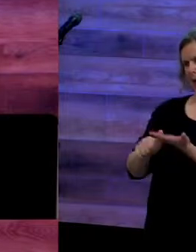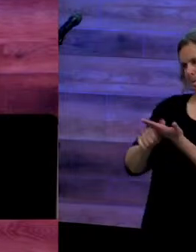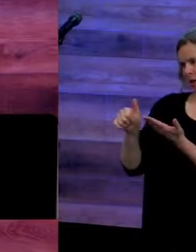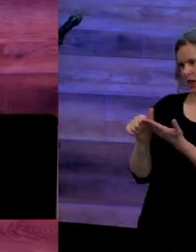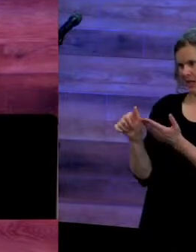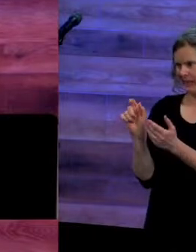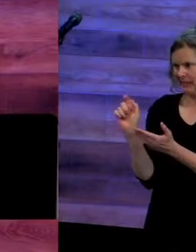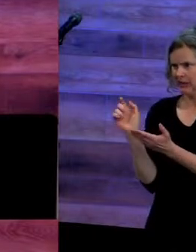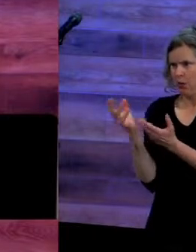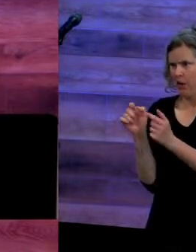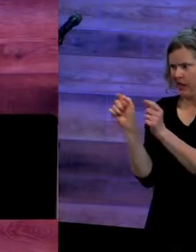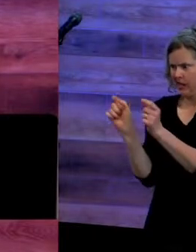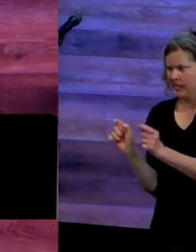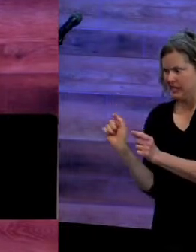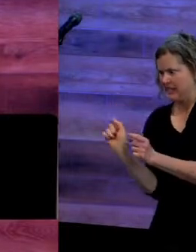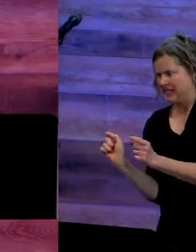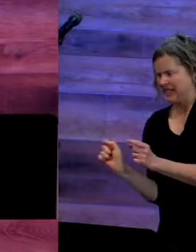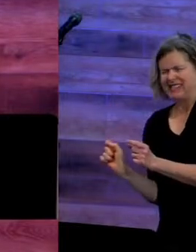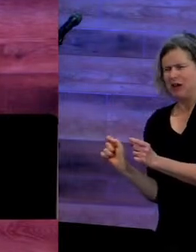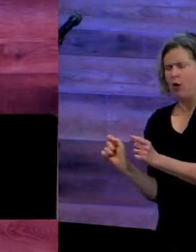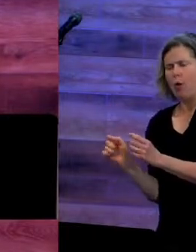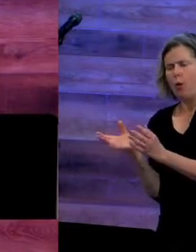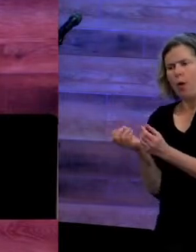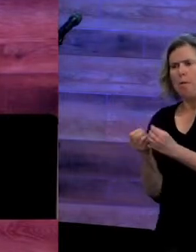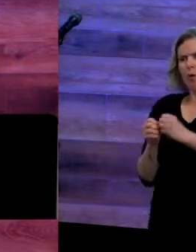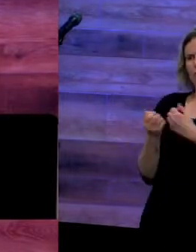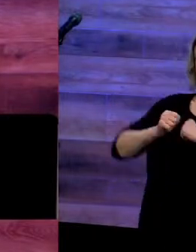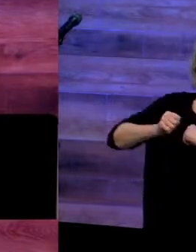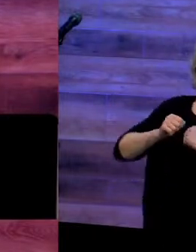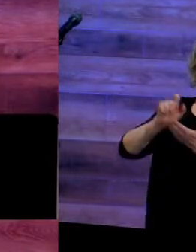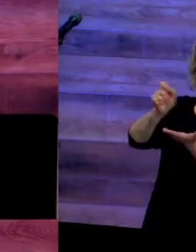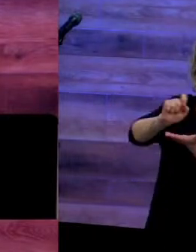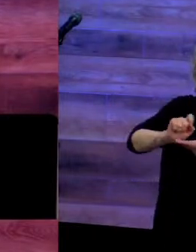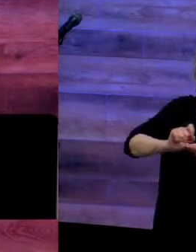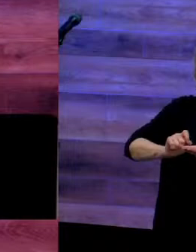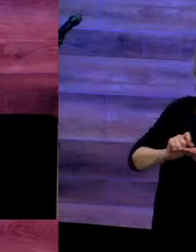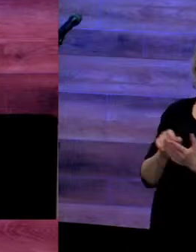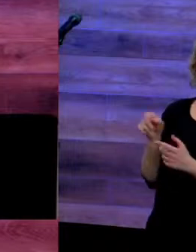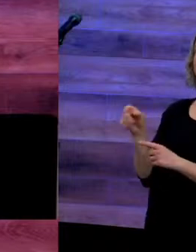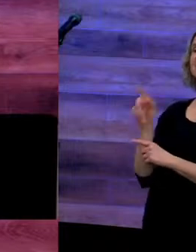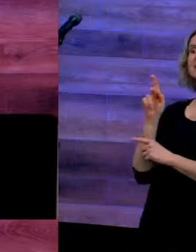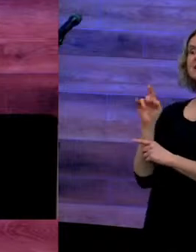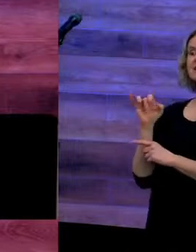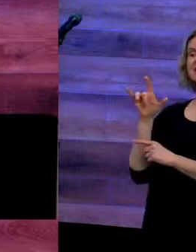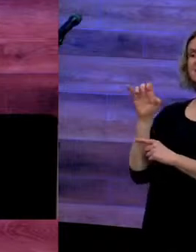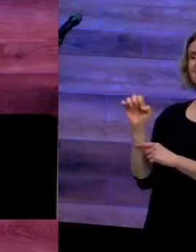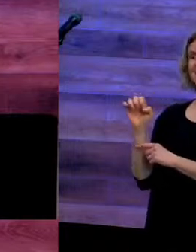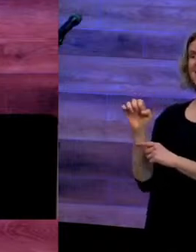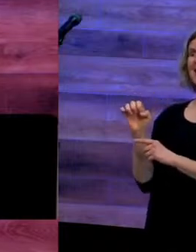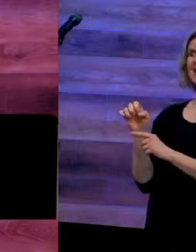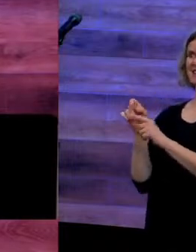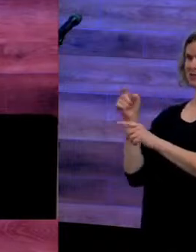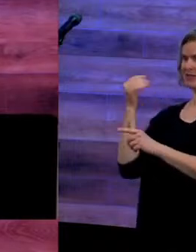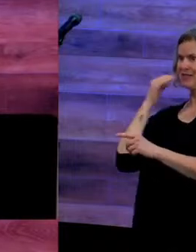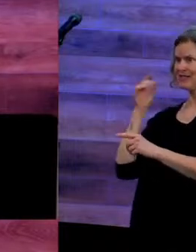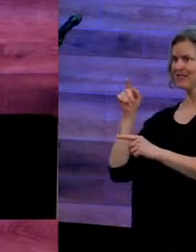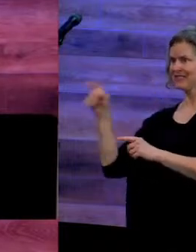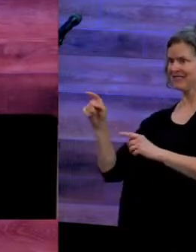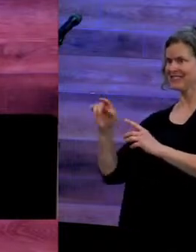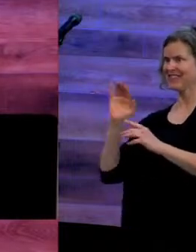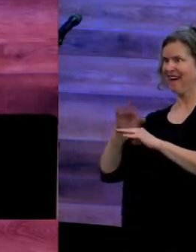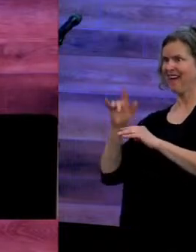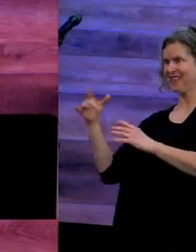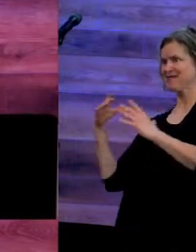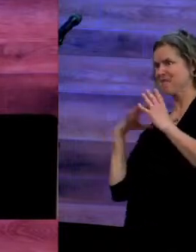to kind of come out with these after Kyle was gone on sabbatical, because we knew you would actually start paying attention to the sermon if Kyle was